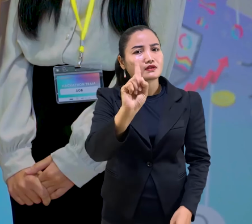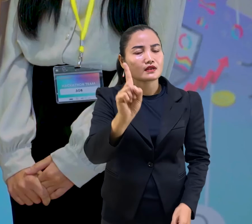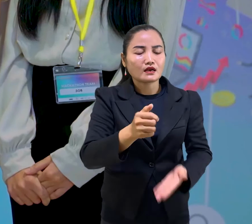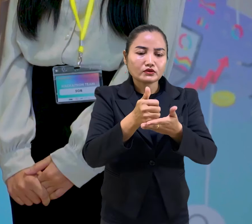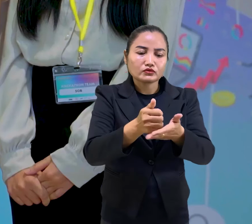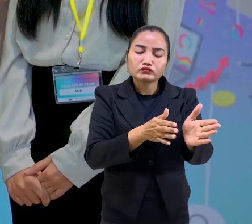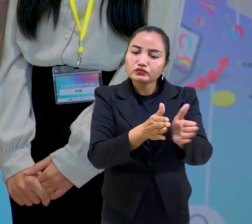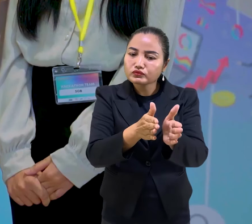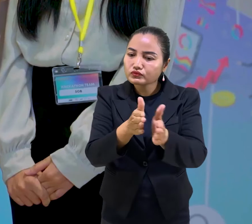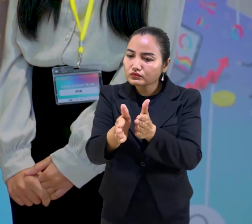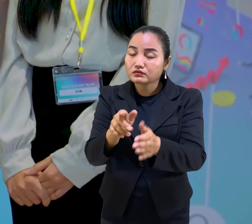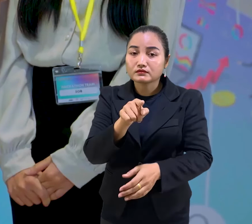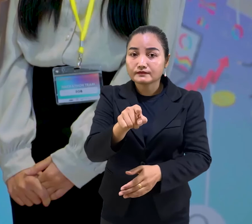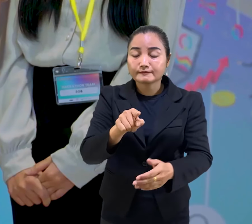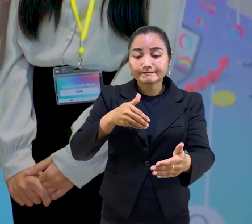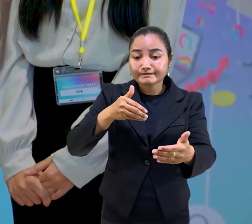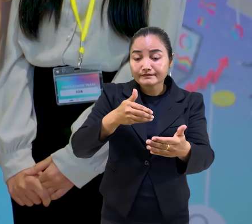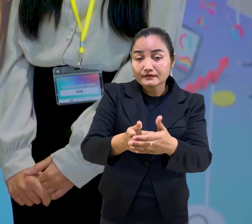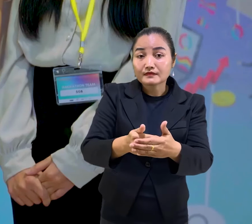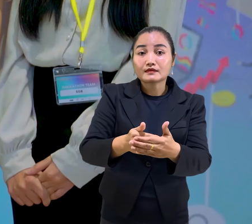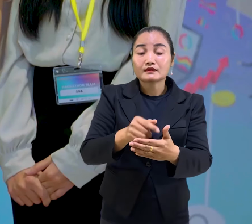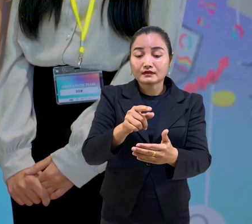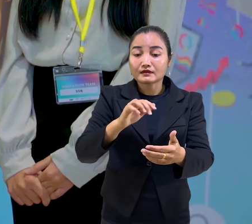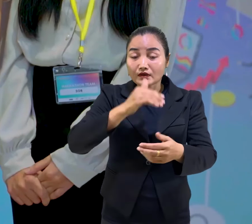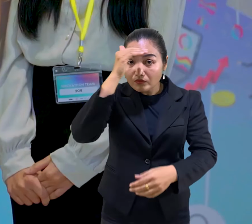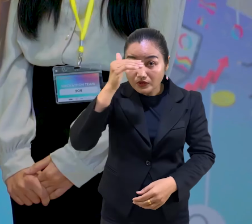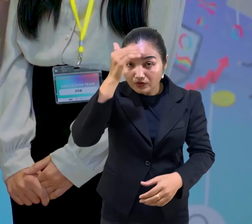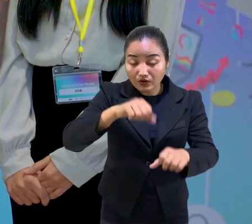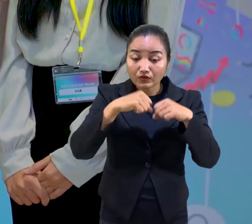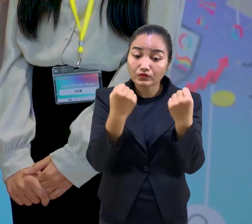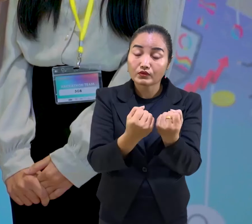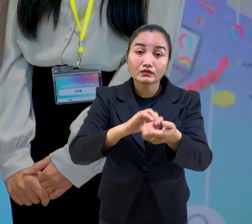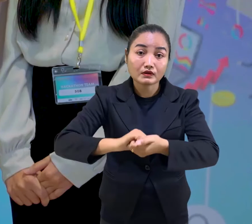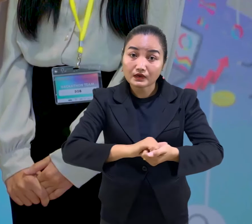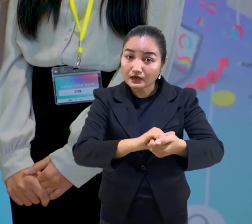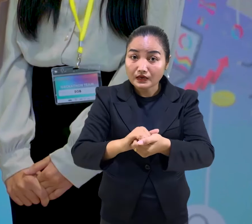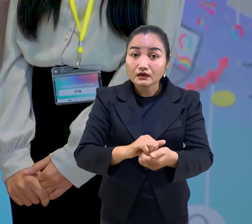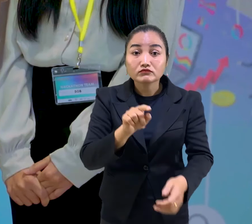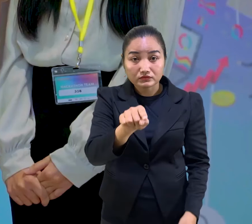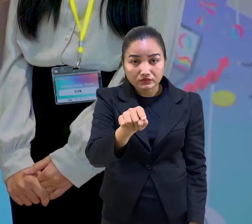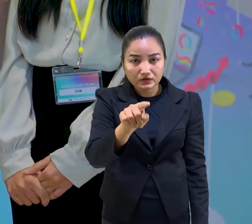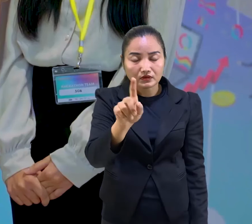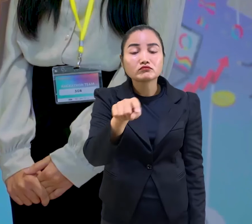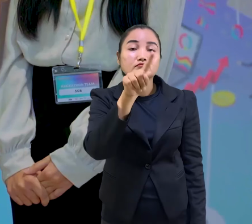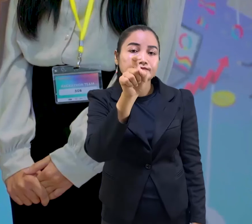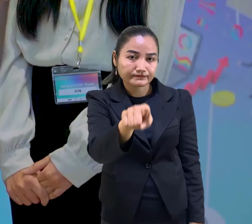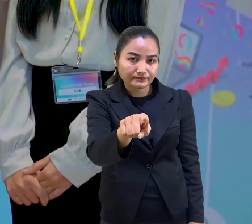coordinating the partnership? I mean, you're not developing app and you expect them to